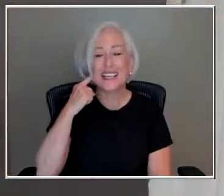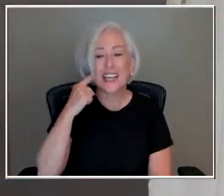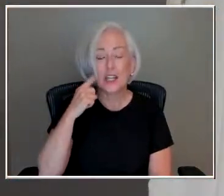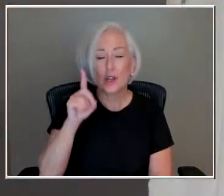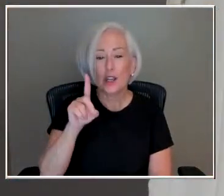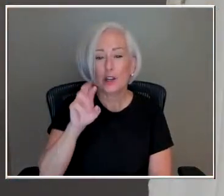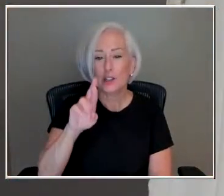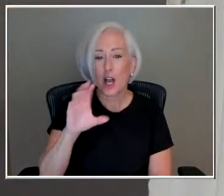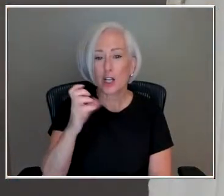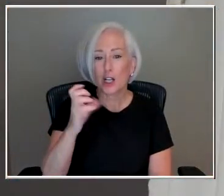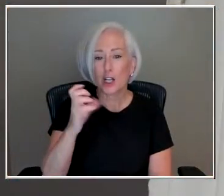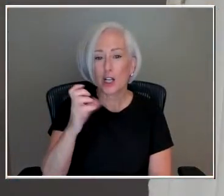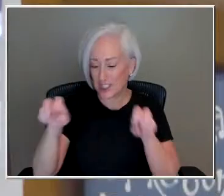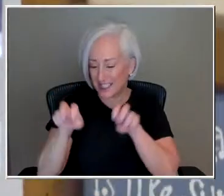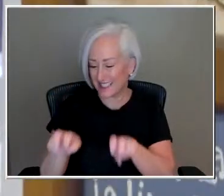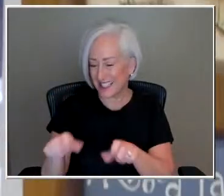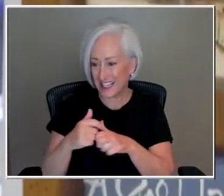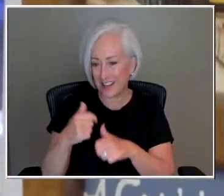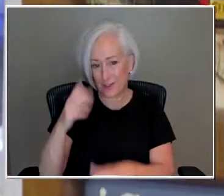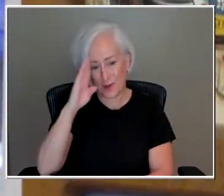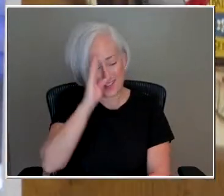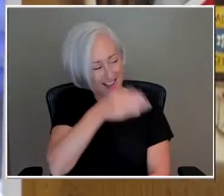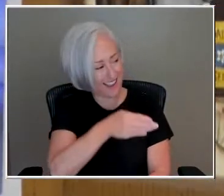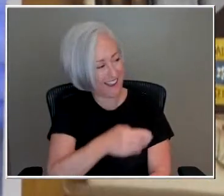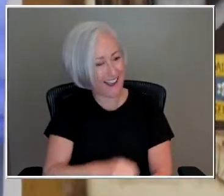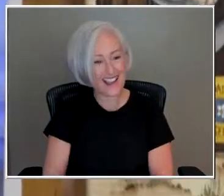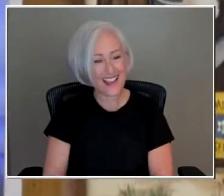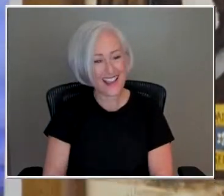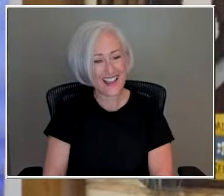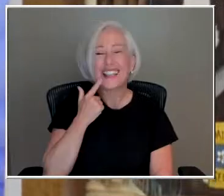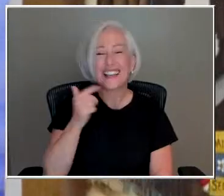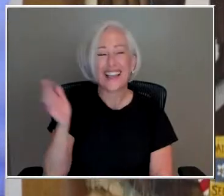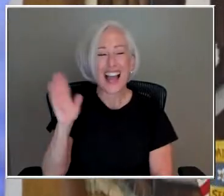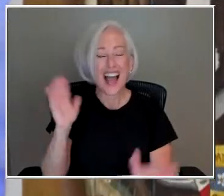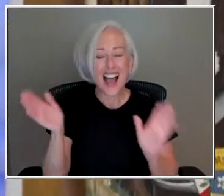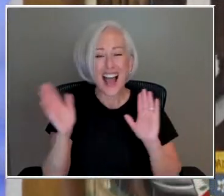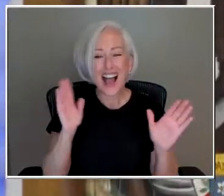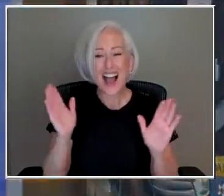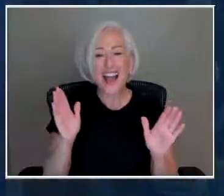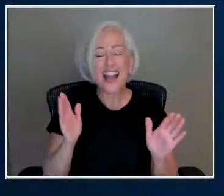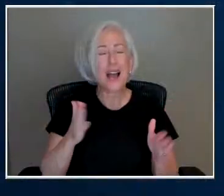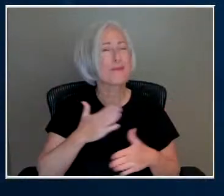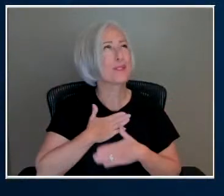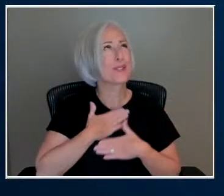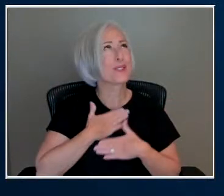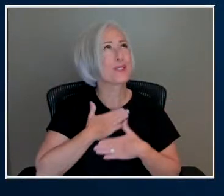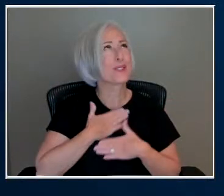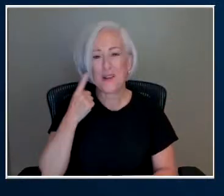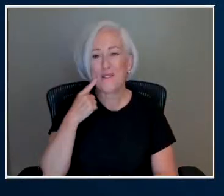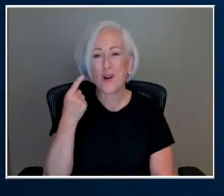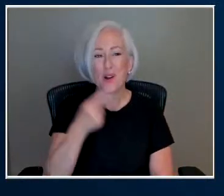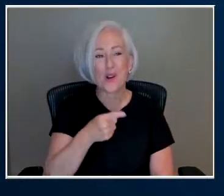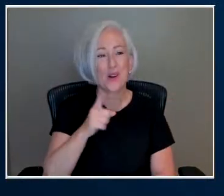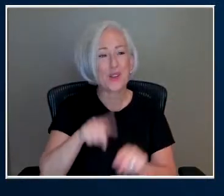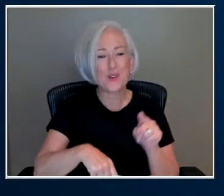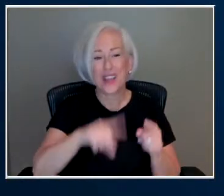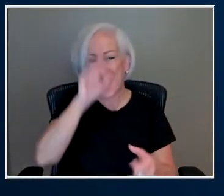next to me if you want to say hi. Yes. Oh, listen, I'm so grateful for her. You wouldn't believe